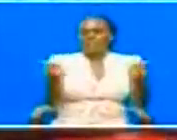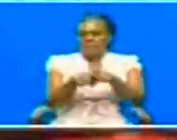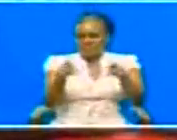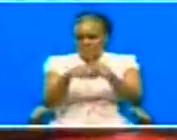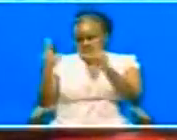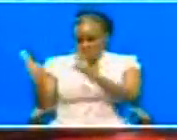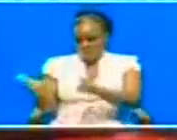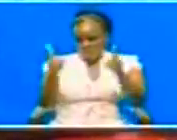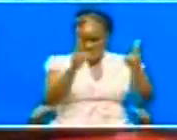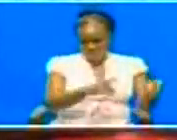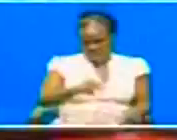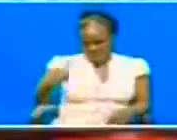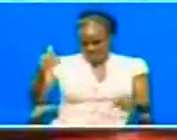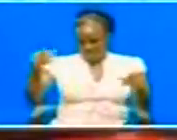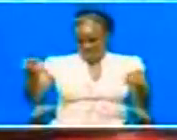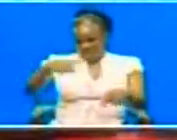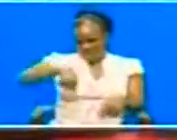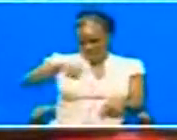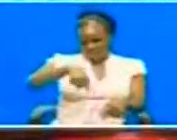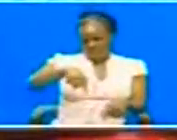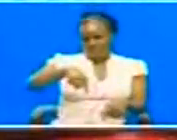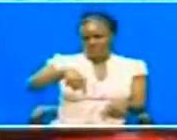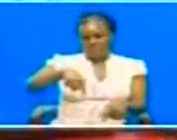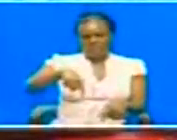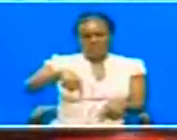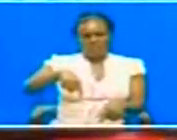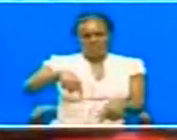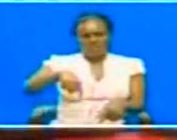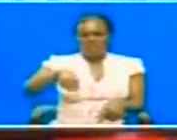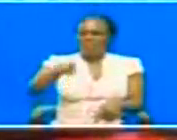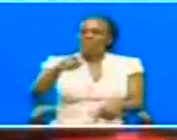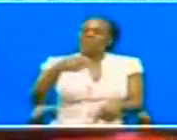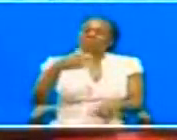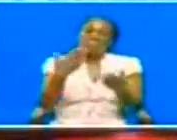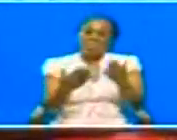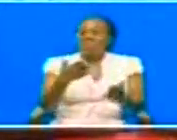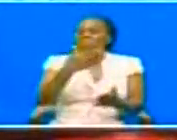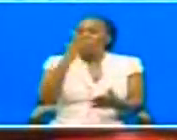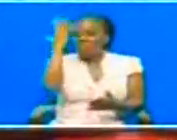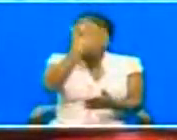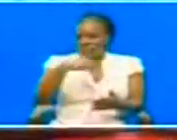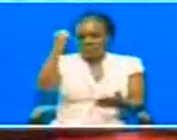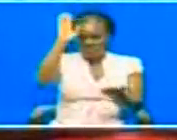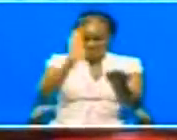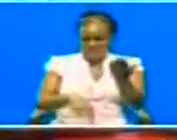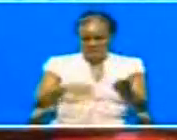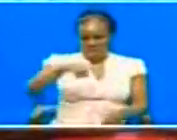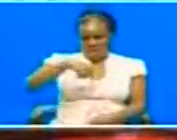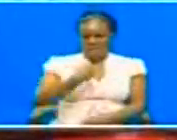like the rest of us. In fact, like Dr. Choksi said, they're probably even better looking than us.